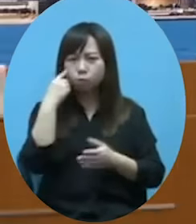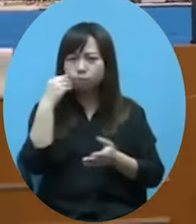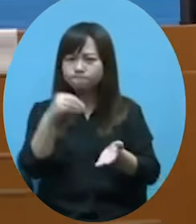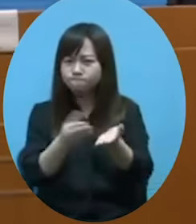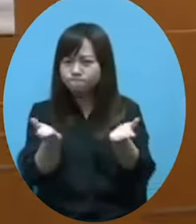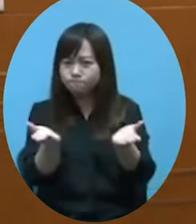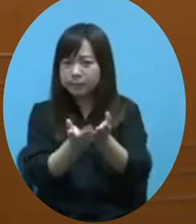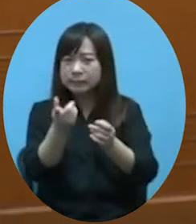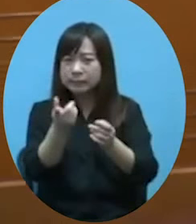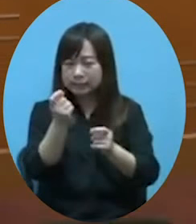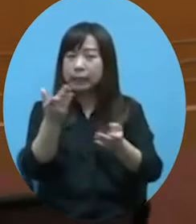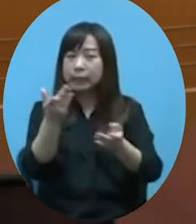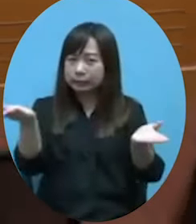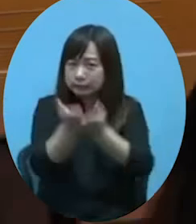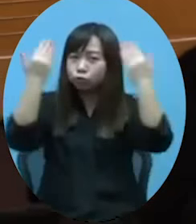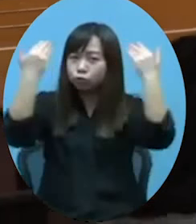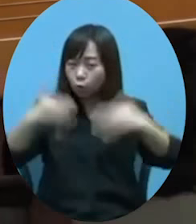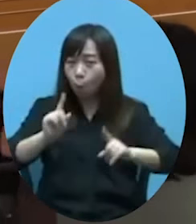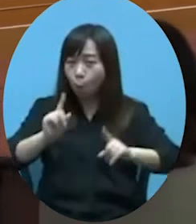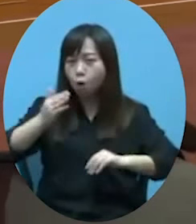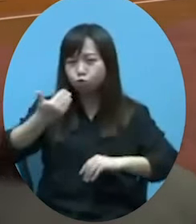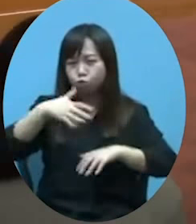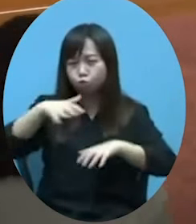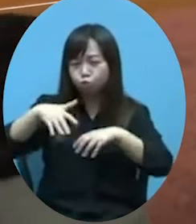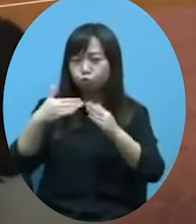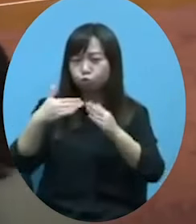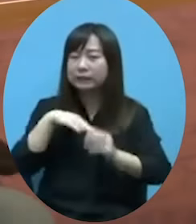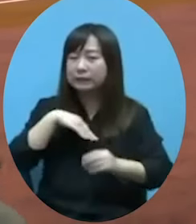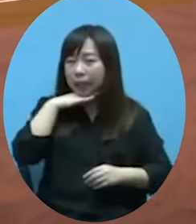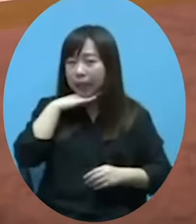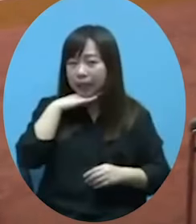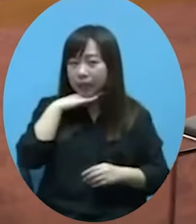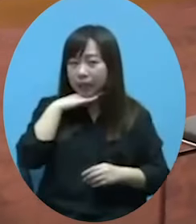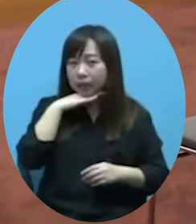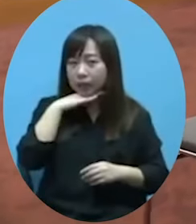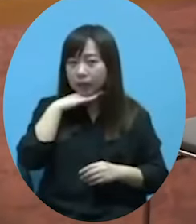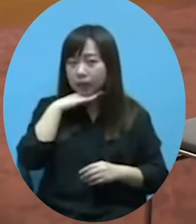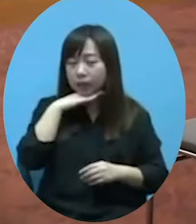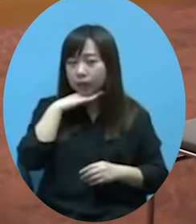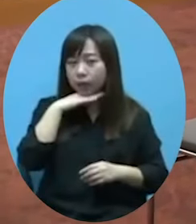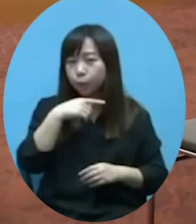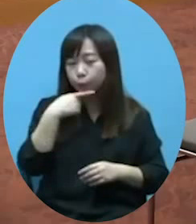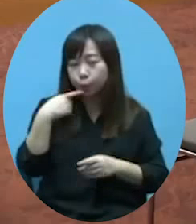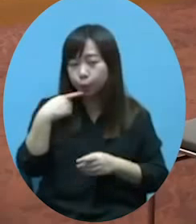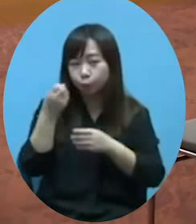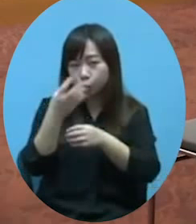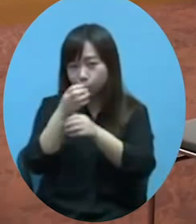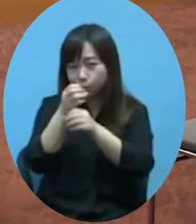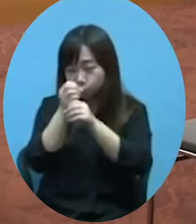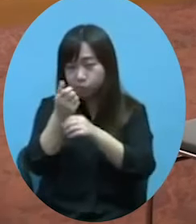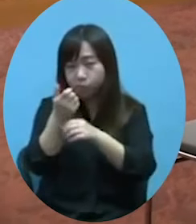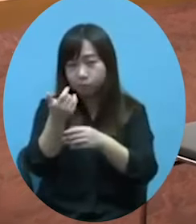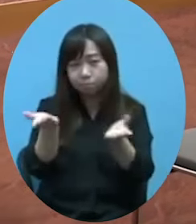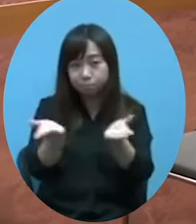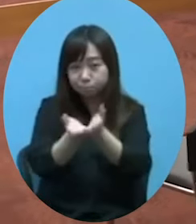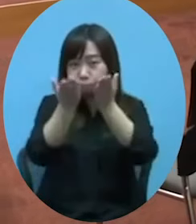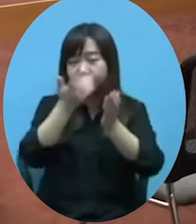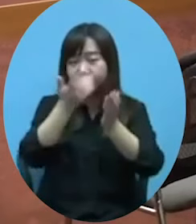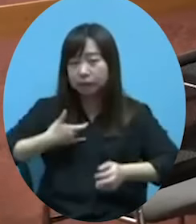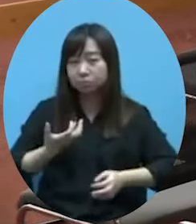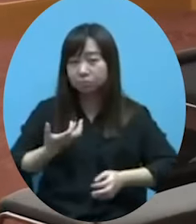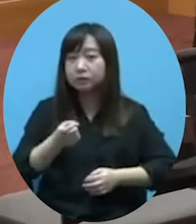the AFCD actually still pending for blood tests to confirm the infectionand also you mentioned that actually the